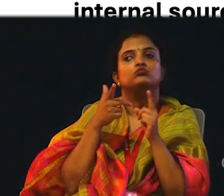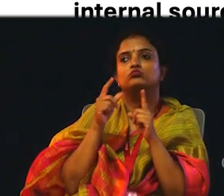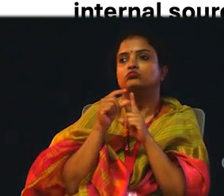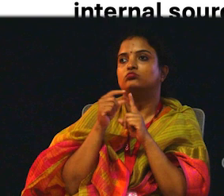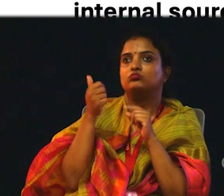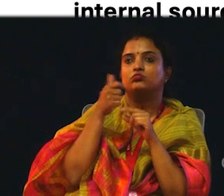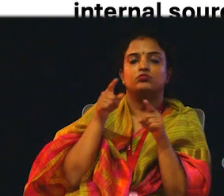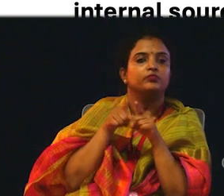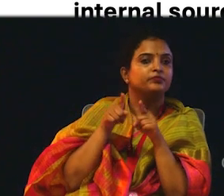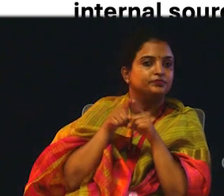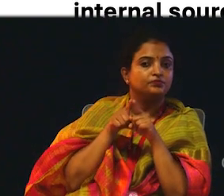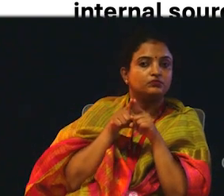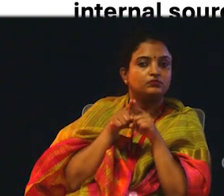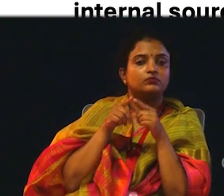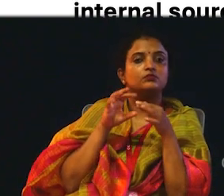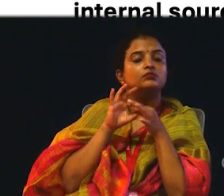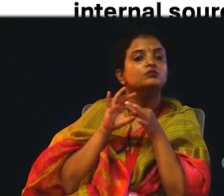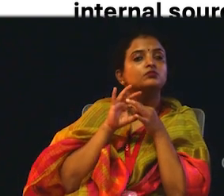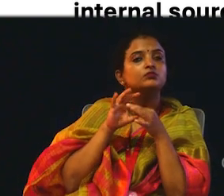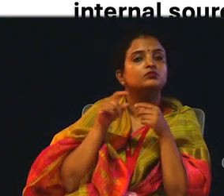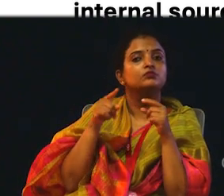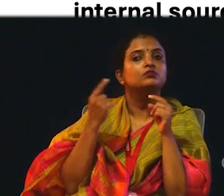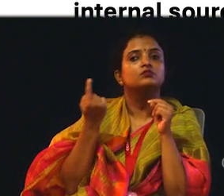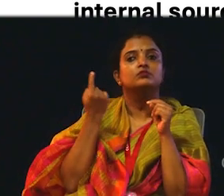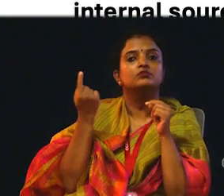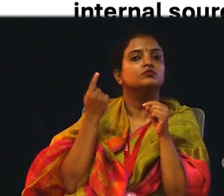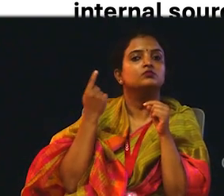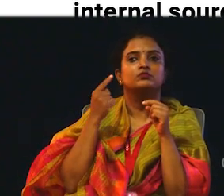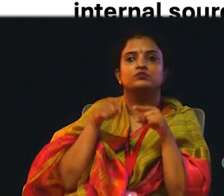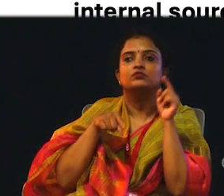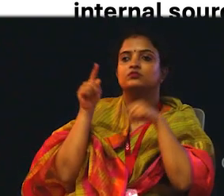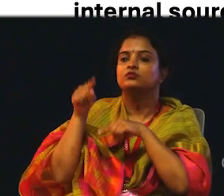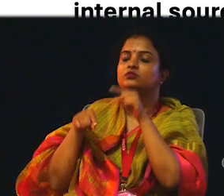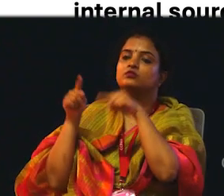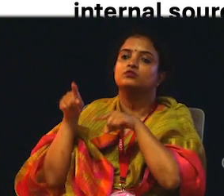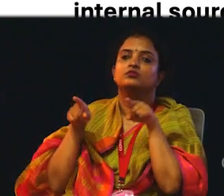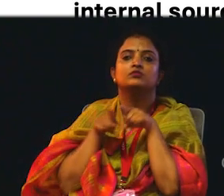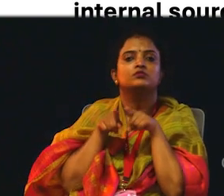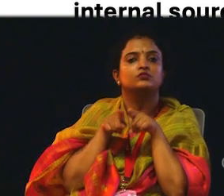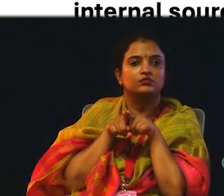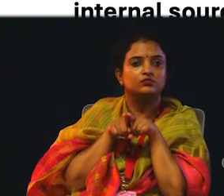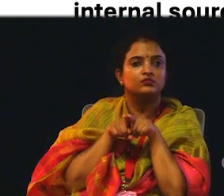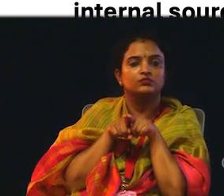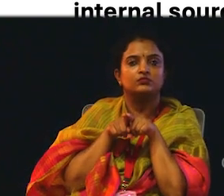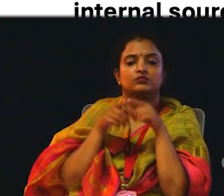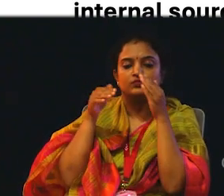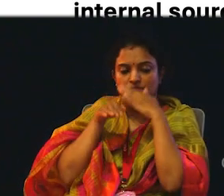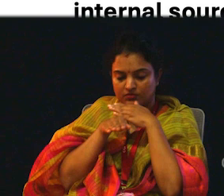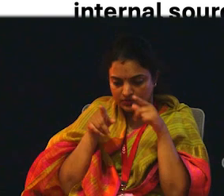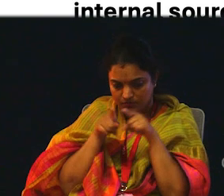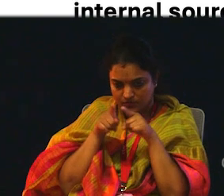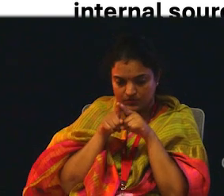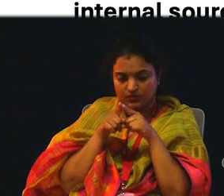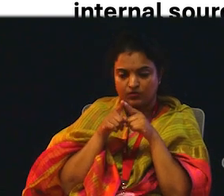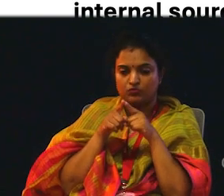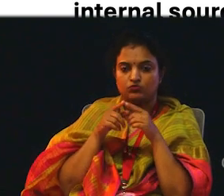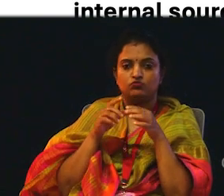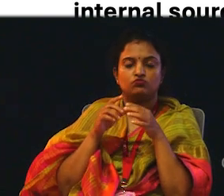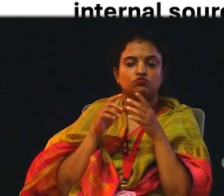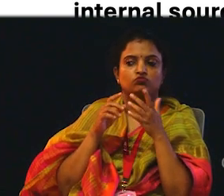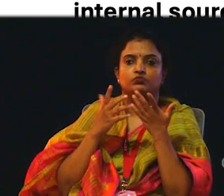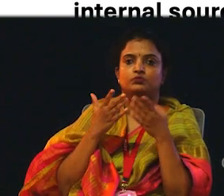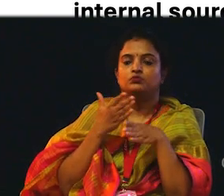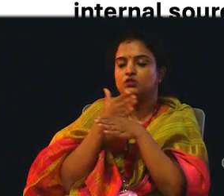Forrestein, a cognitive skill is more than just a strategy. It is an internalized, coordinated set